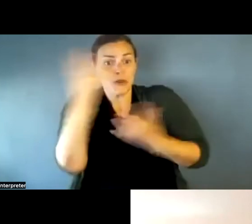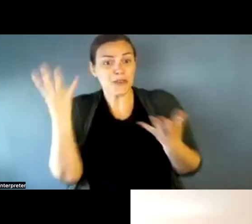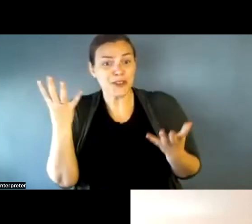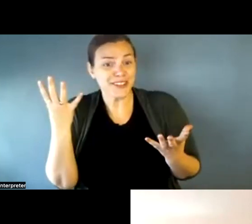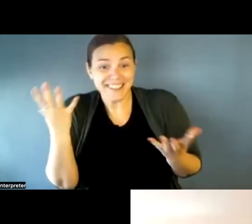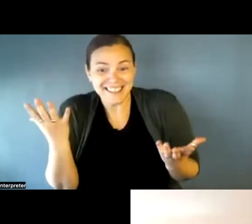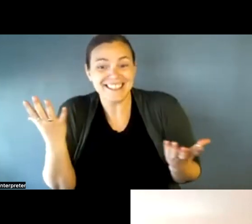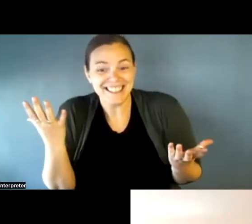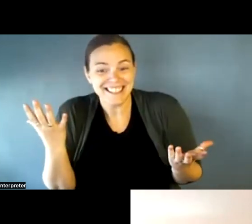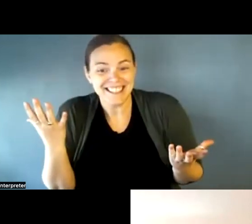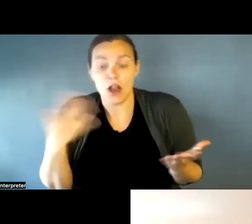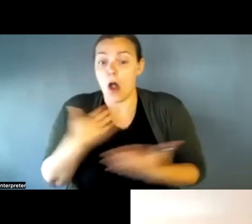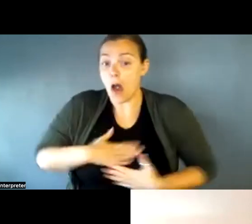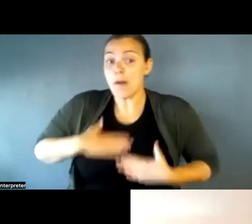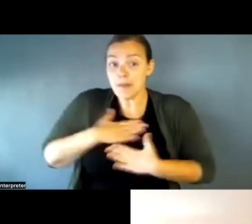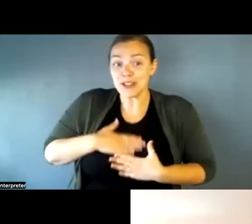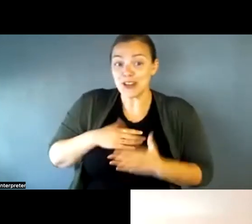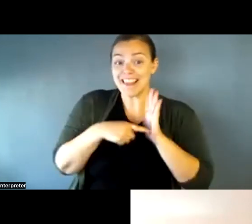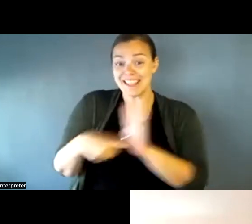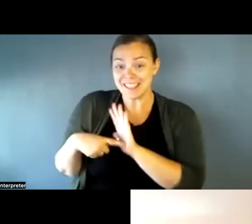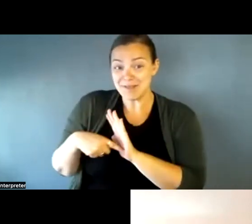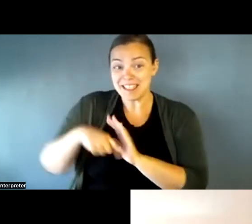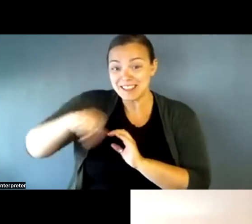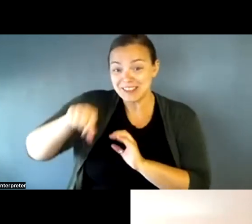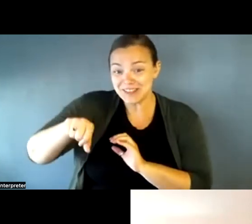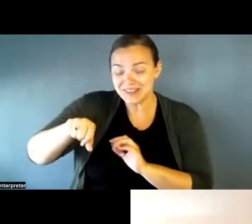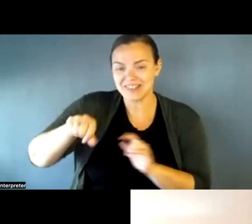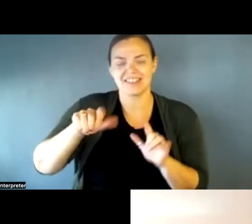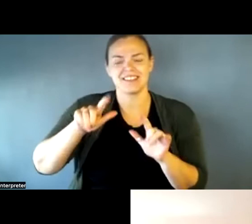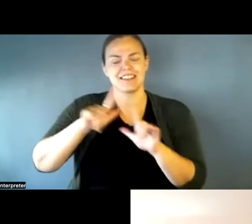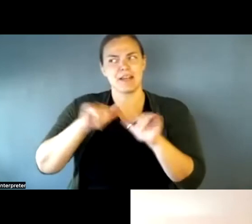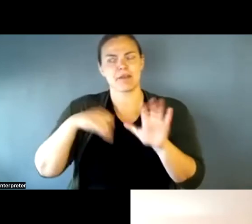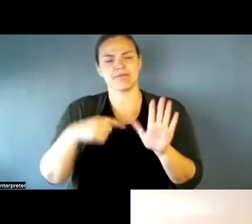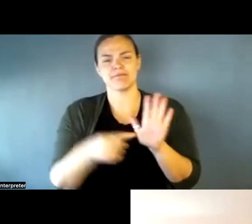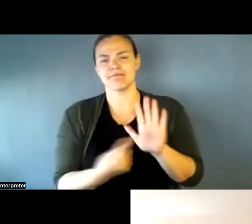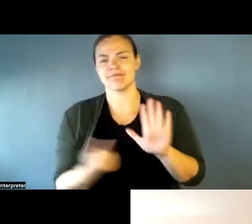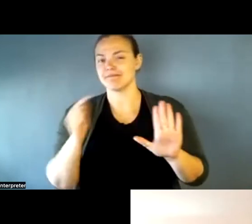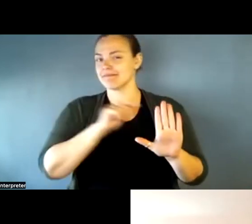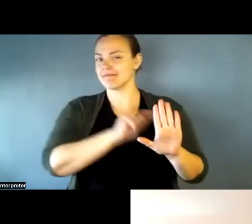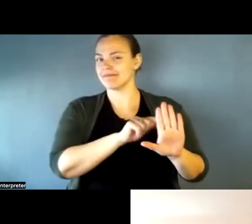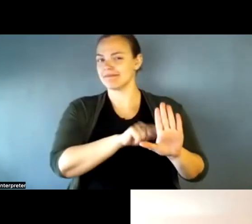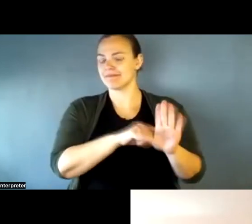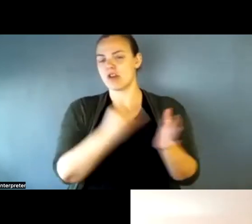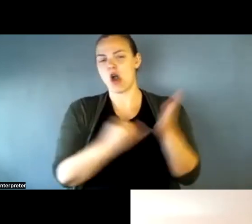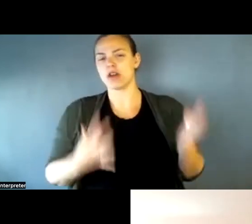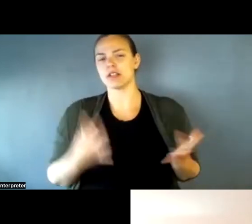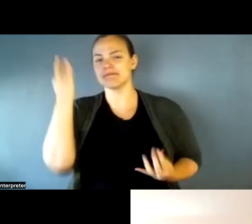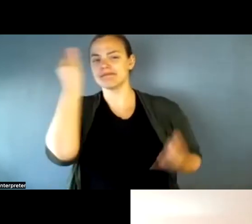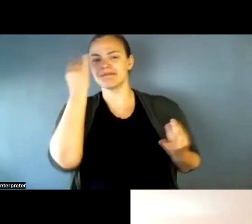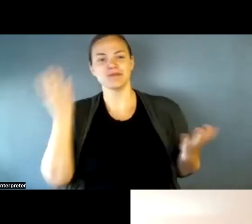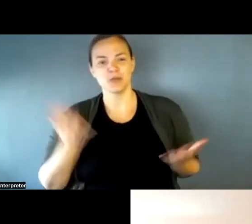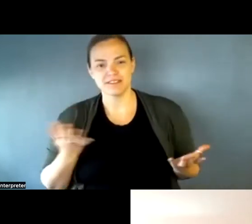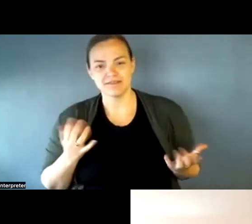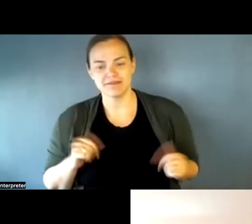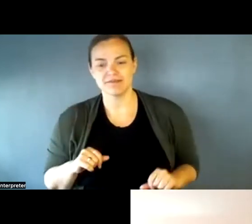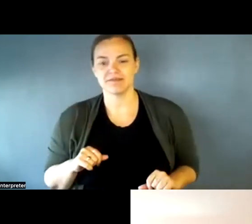So I appreciate the exhibit, but I also wonder what the artist was thinking, and also